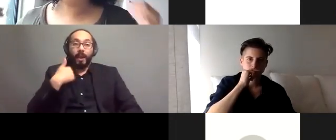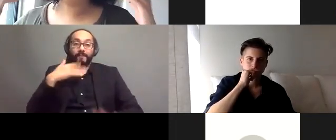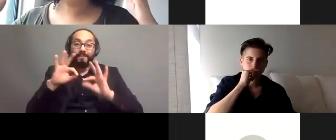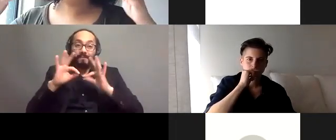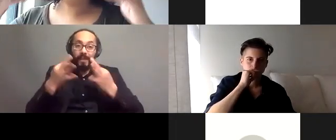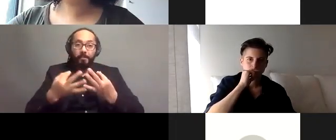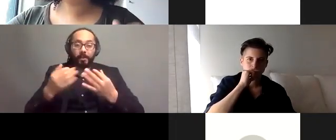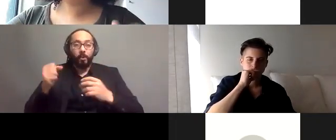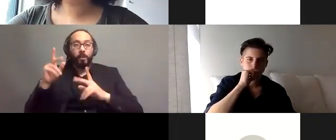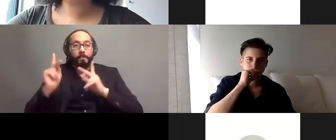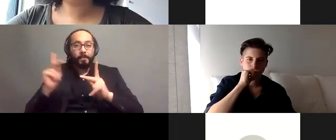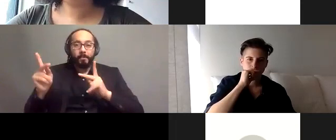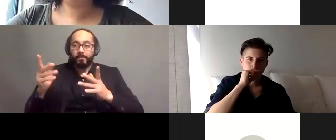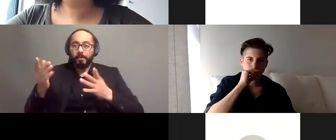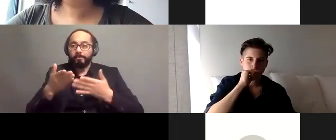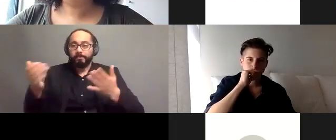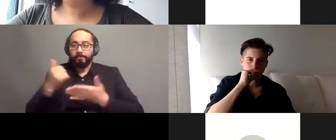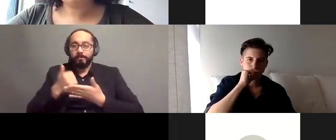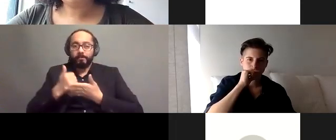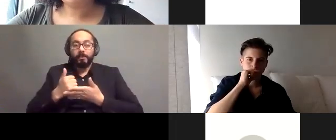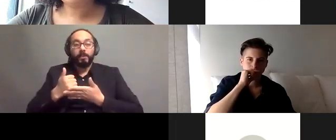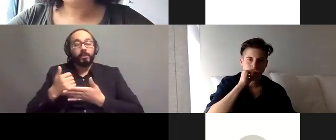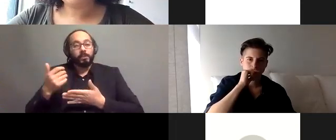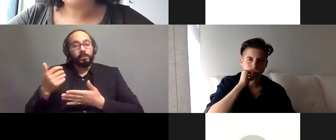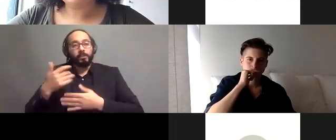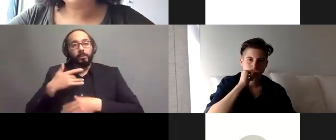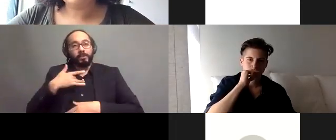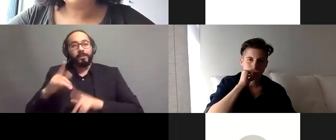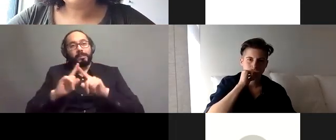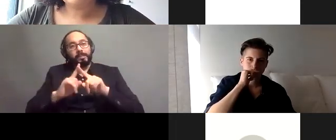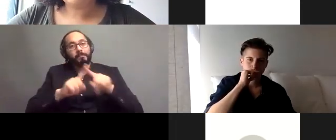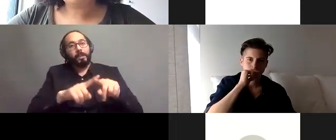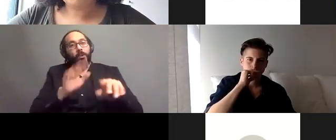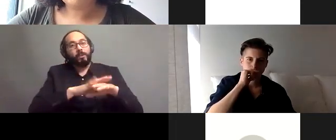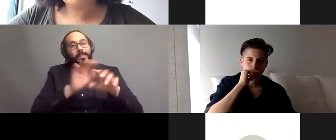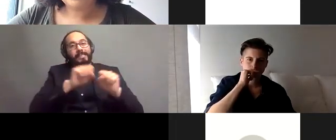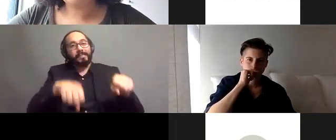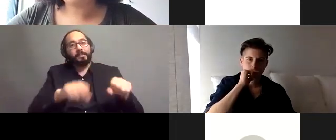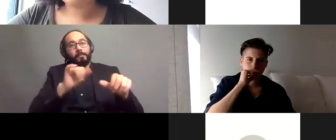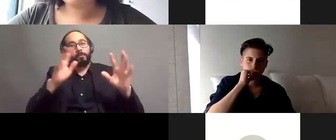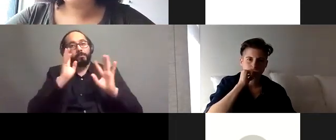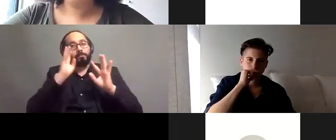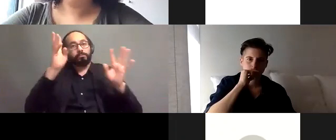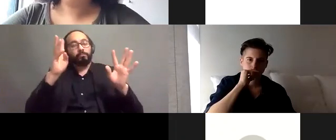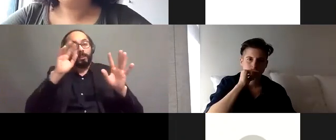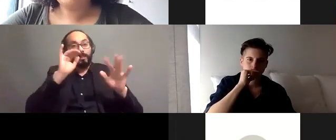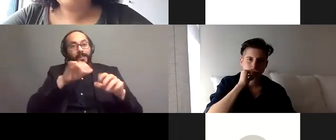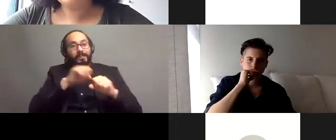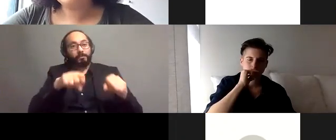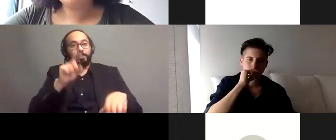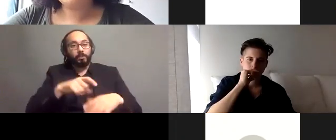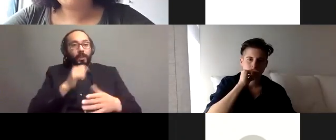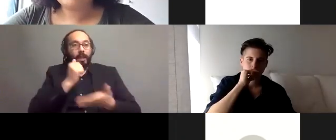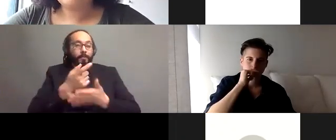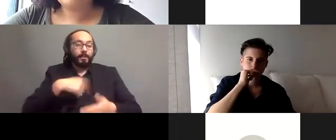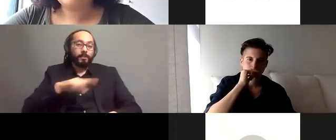they're literally depending on the system that's been created that's supposed to help us. And I think that's